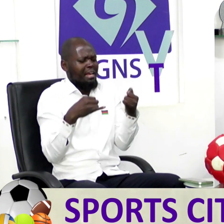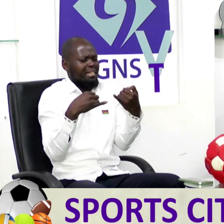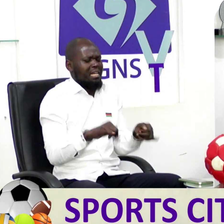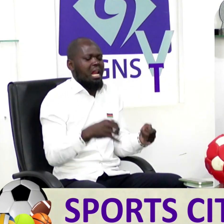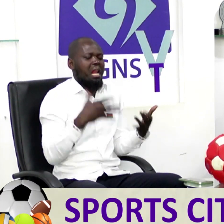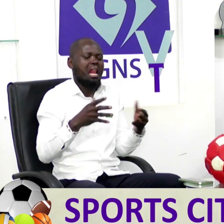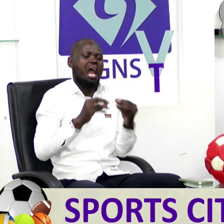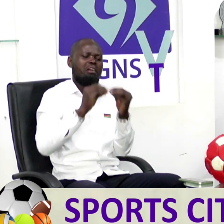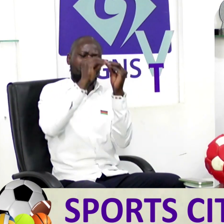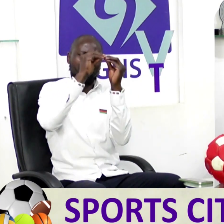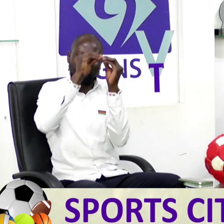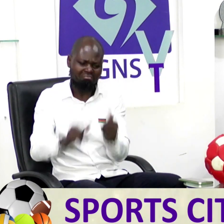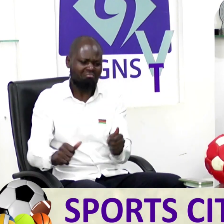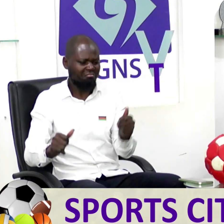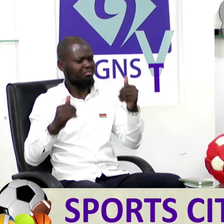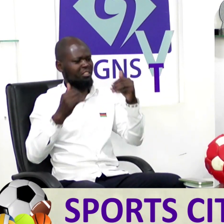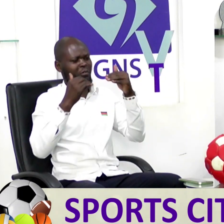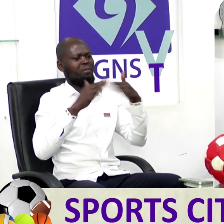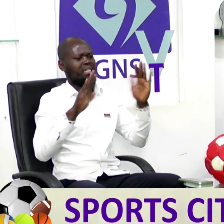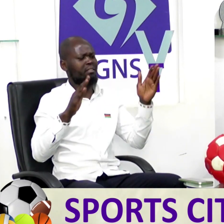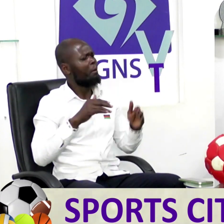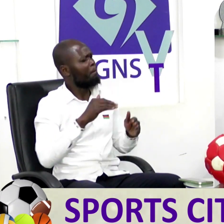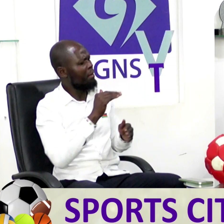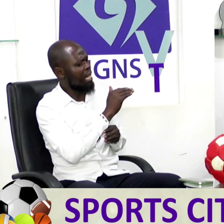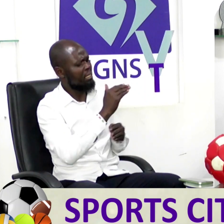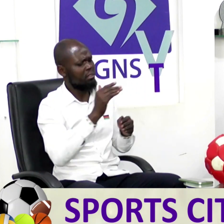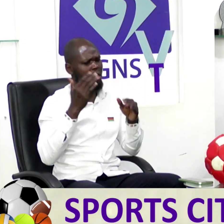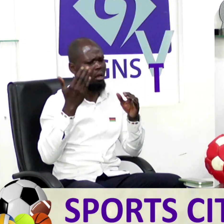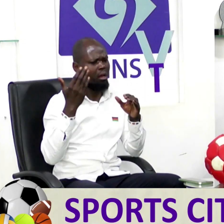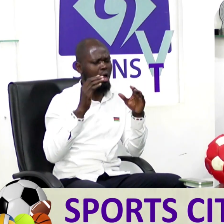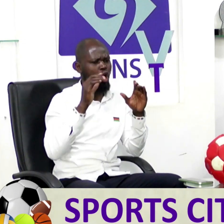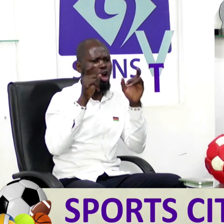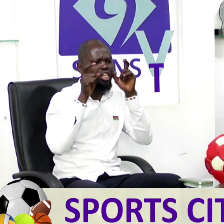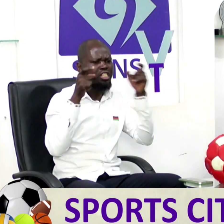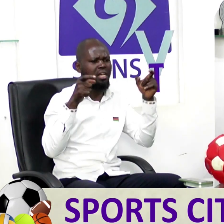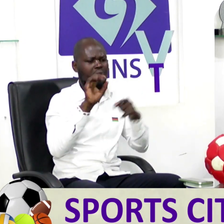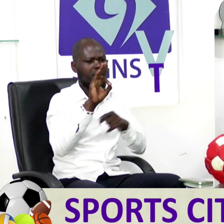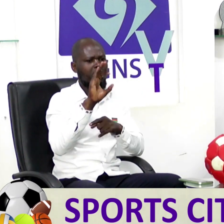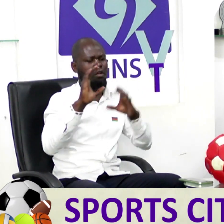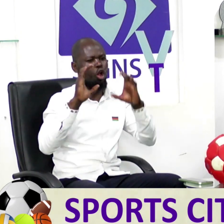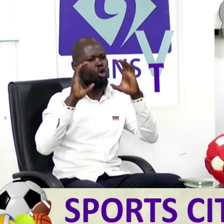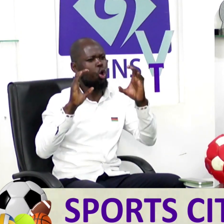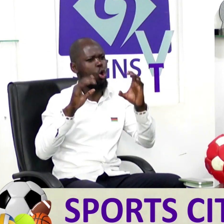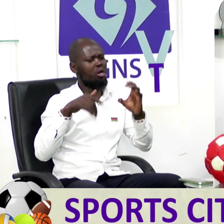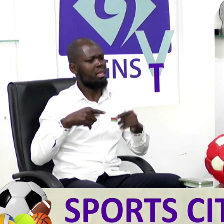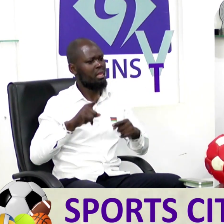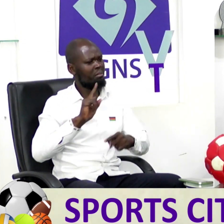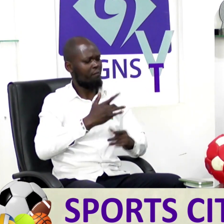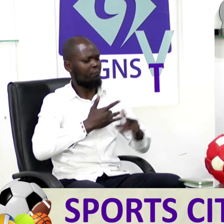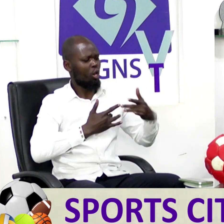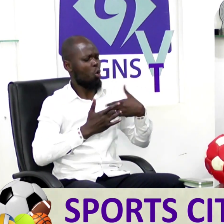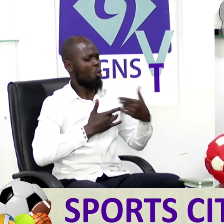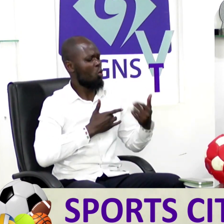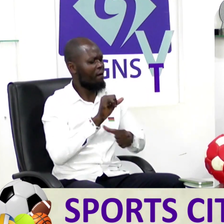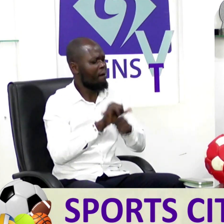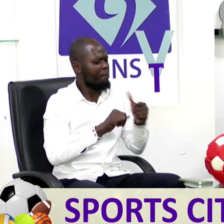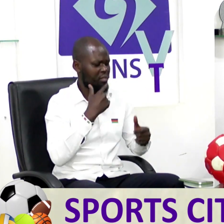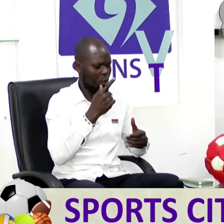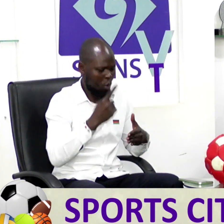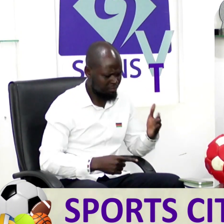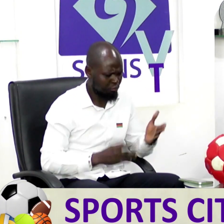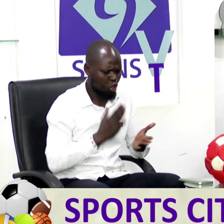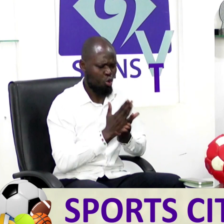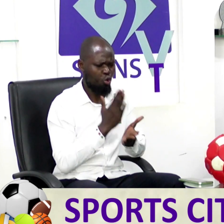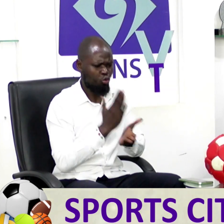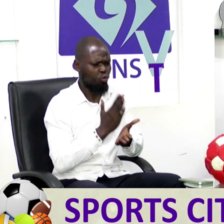they don't fear. They have a little fear at the middle, at the center. But let me ask you, Tusker FC coach,